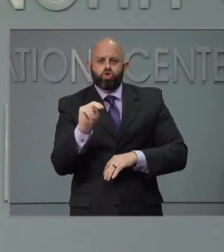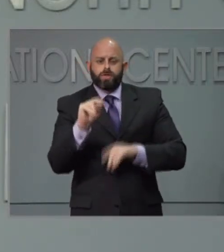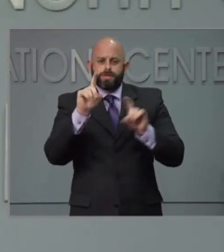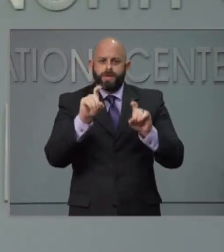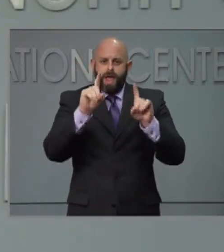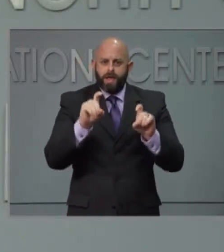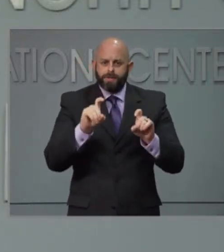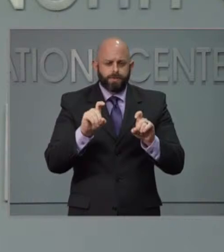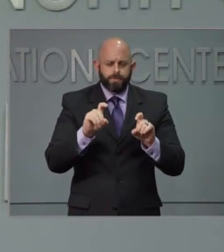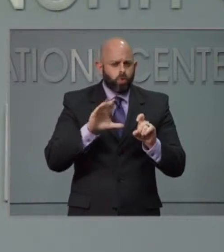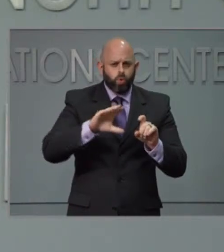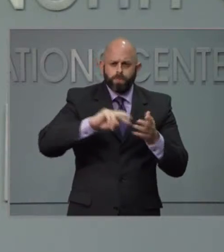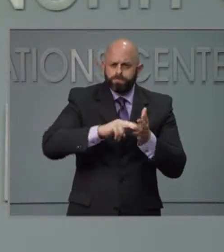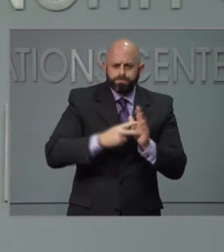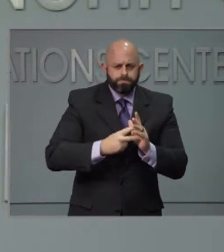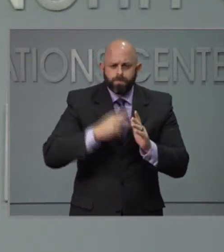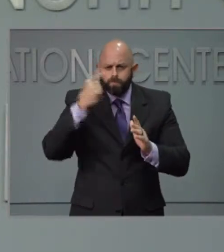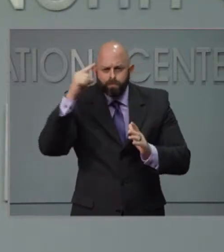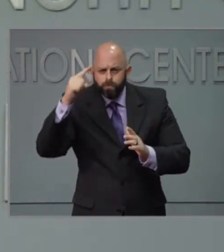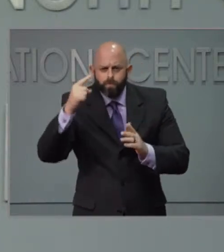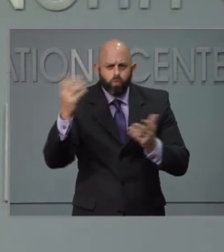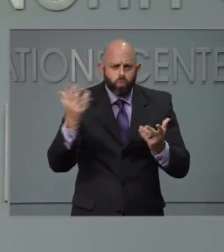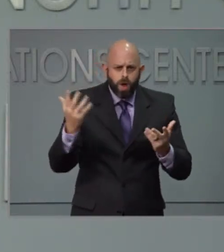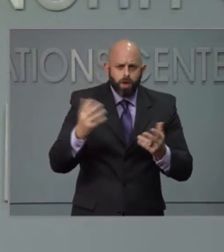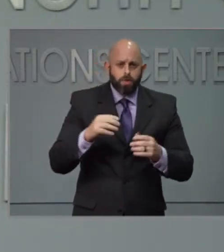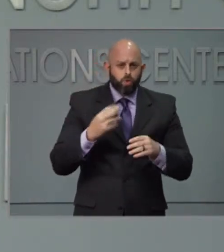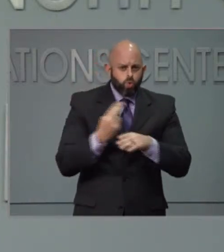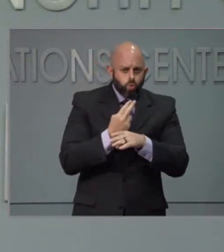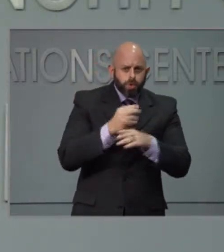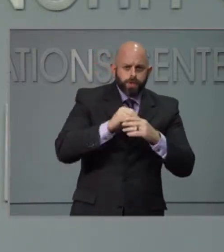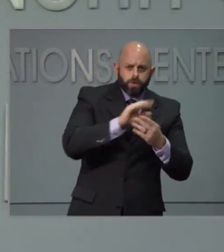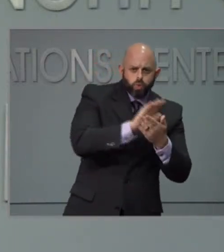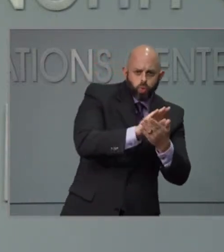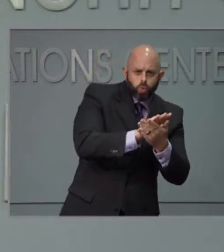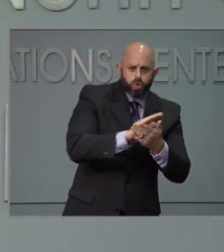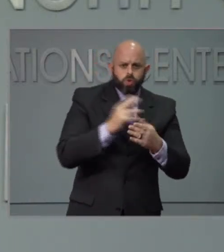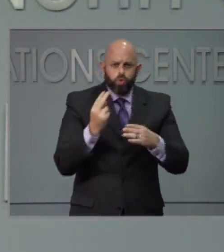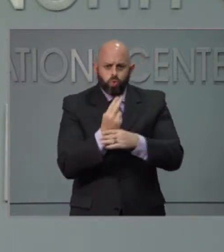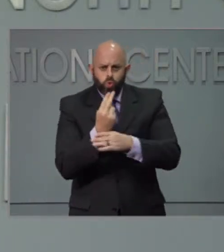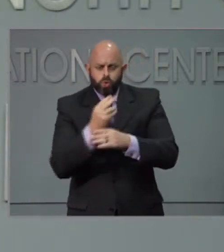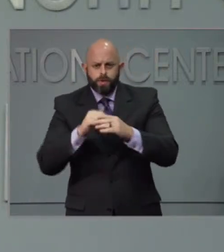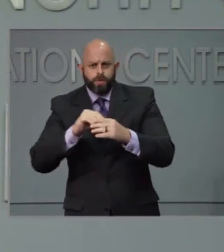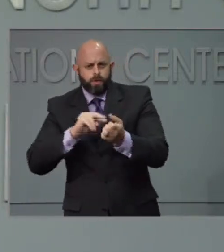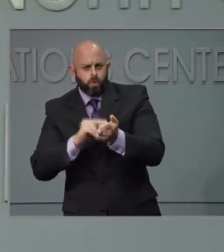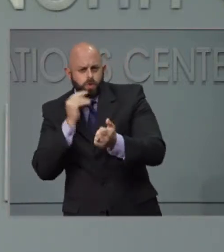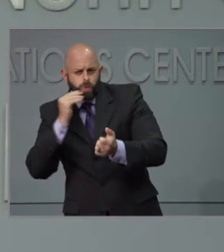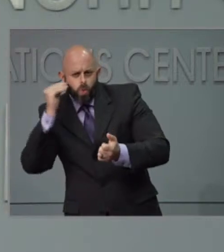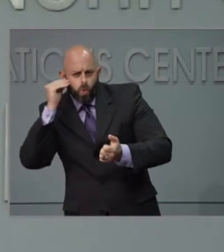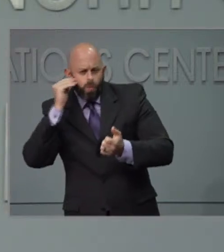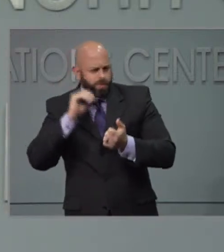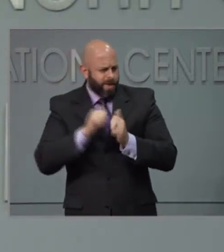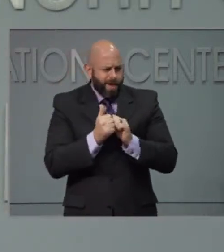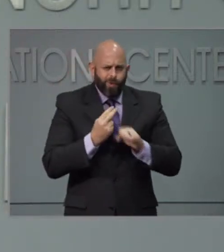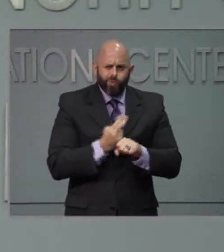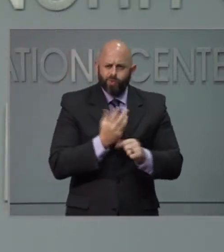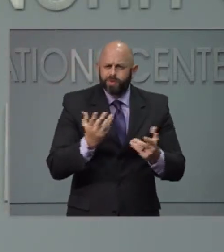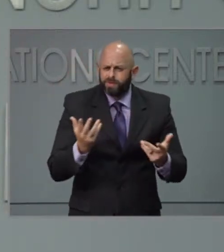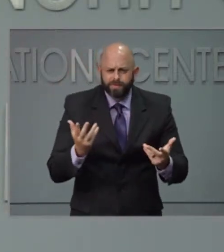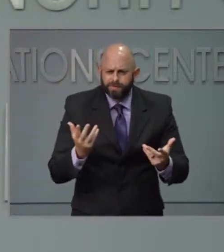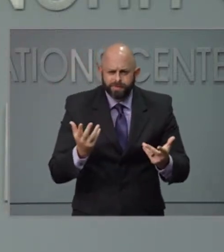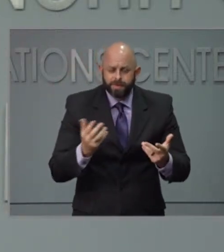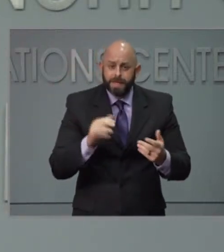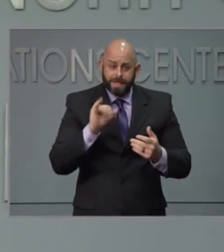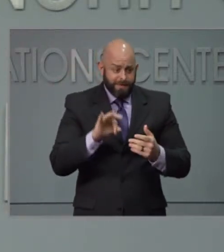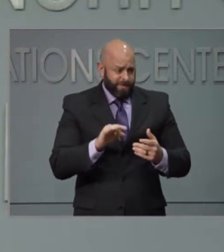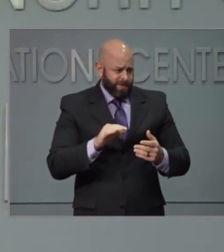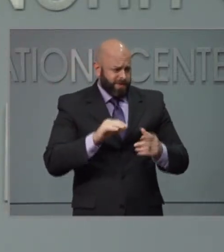in schools or particularly in nursing homes? How are those tests going to be used, and how will they change things, if at